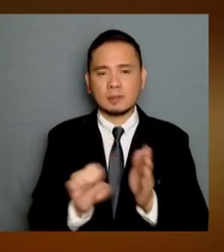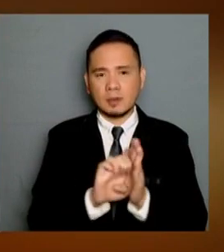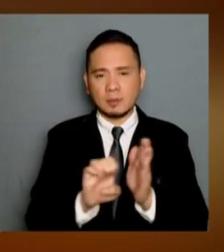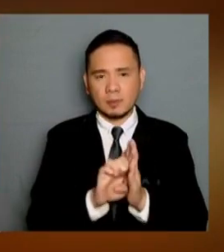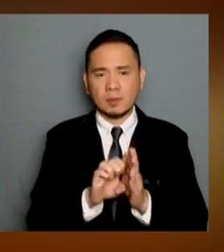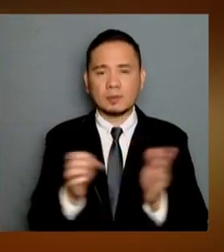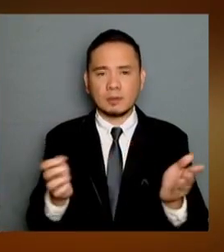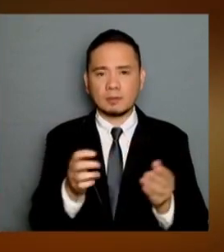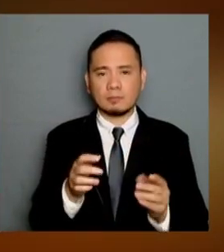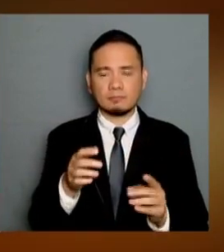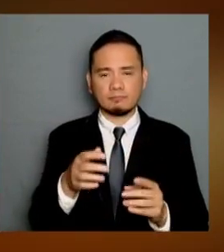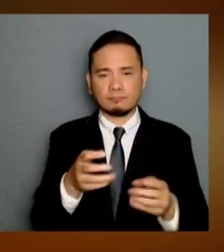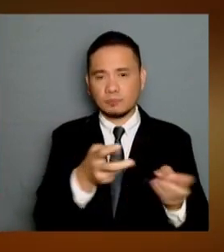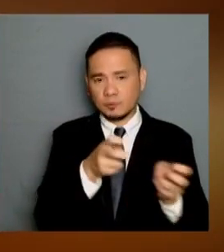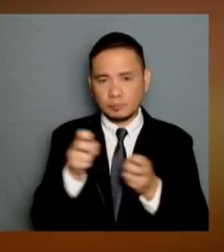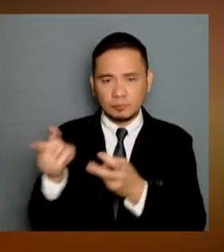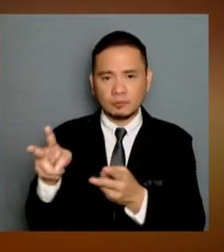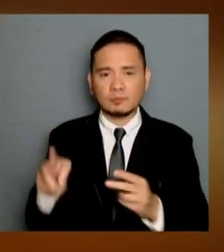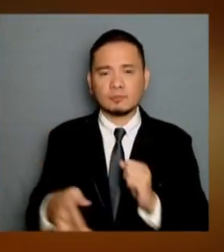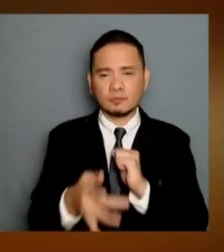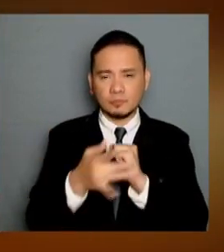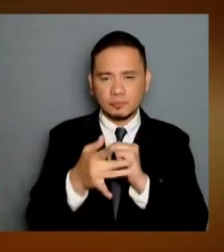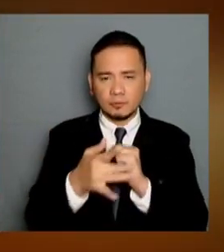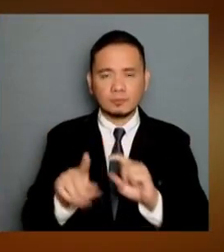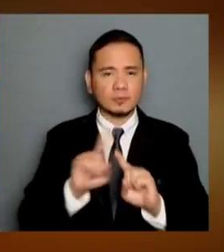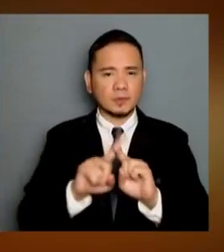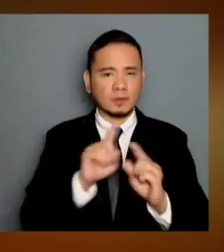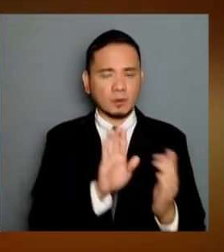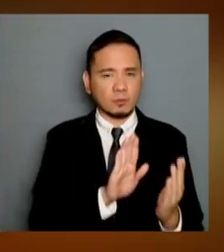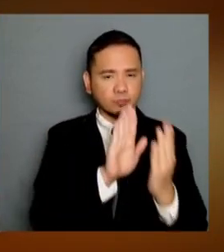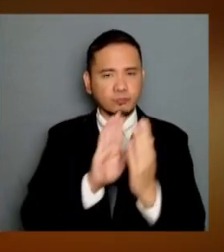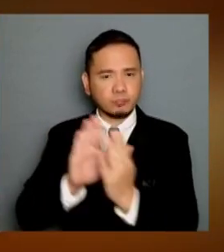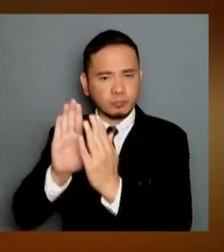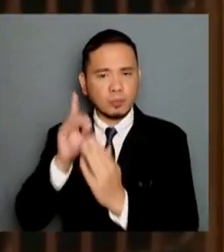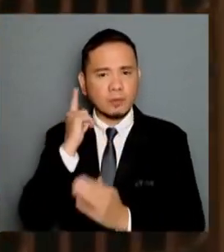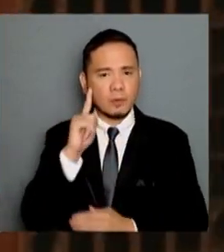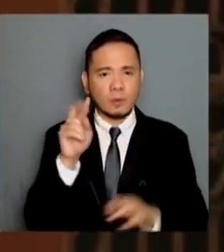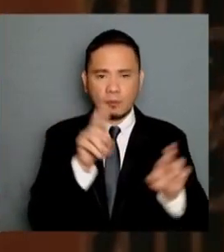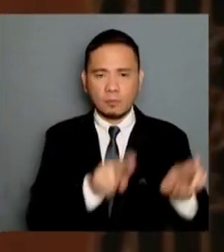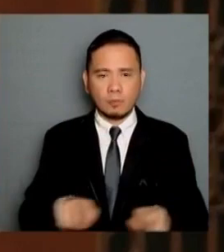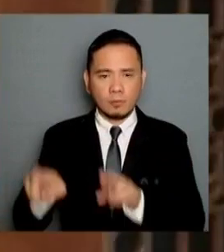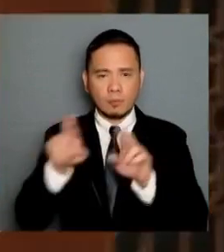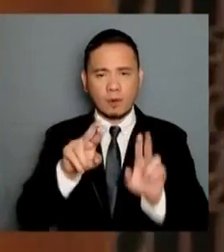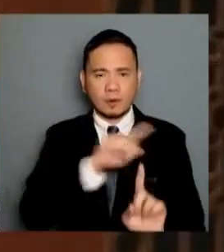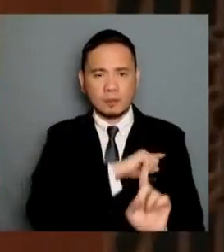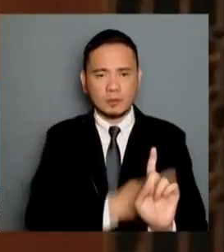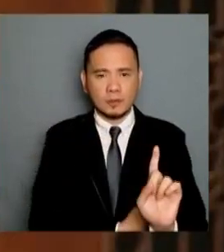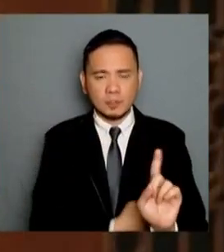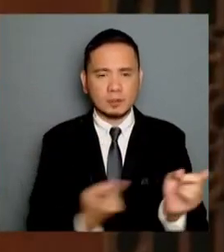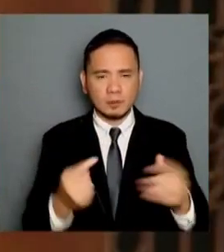different strategies for the move to renewable energy.